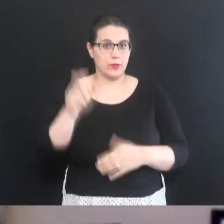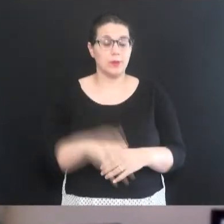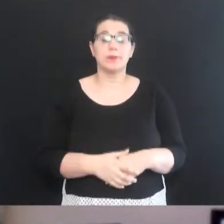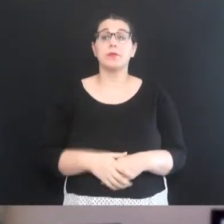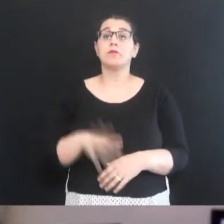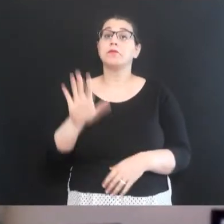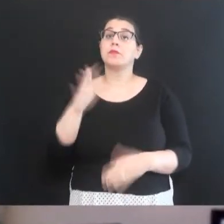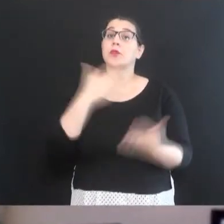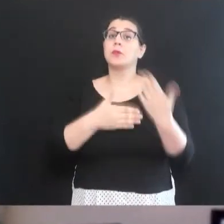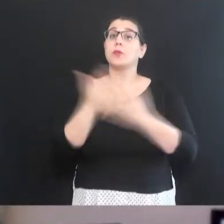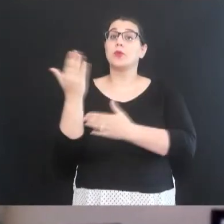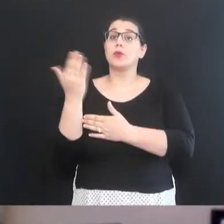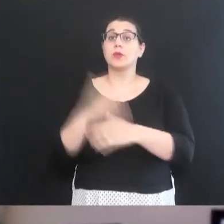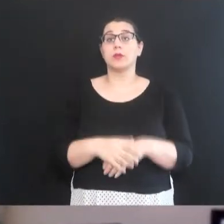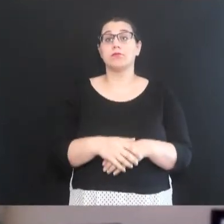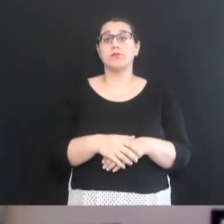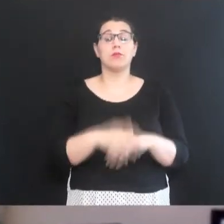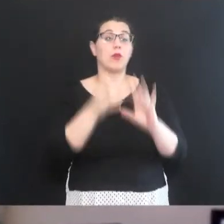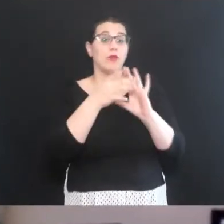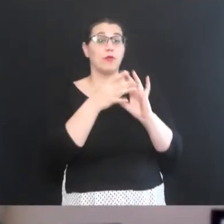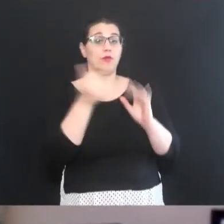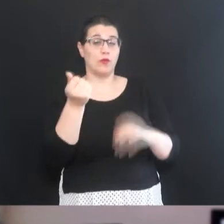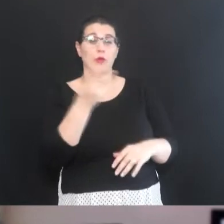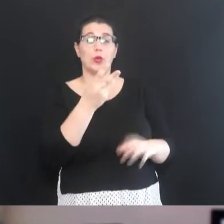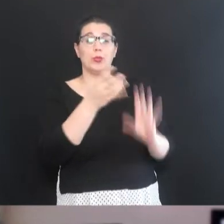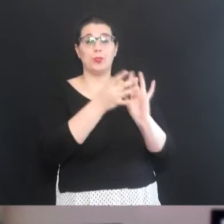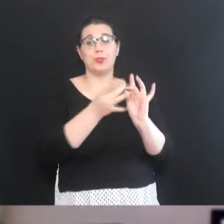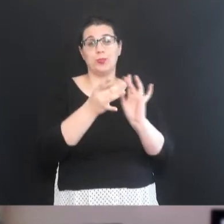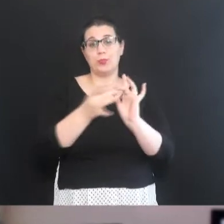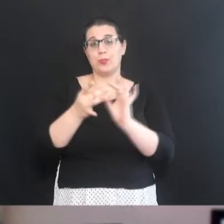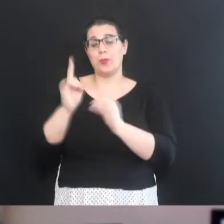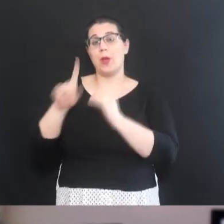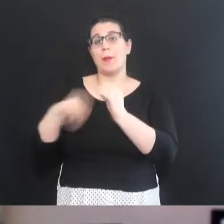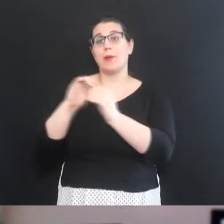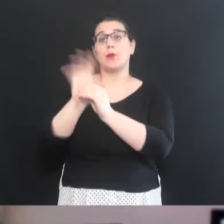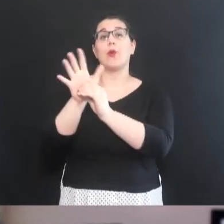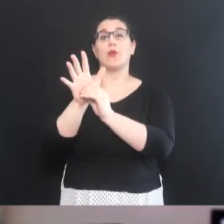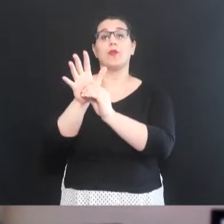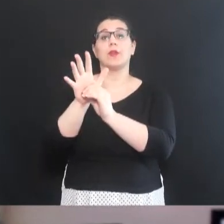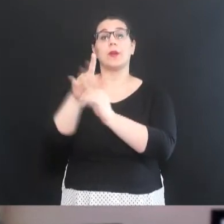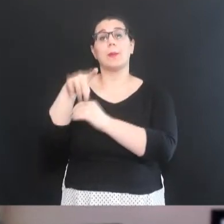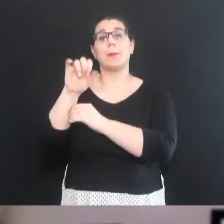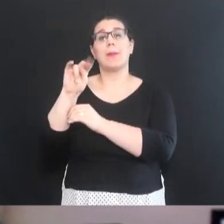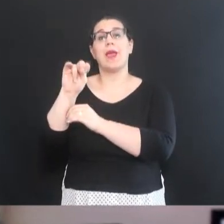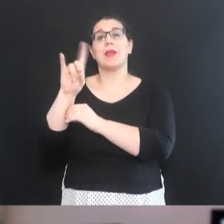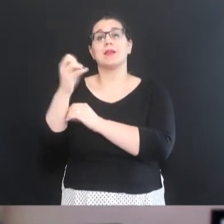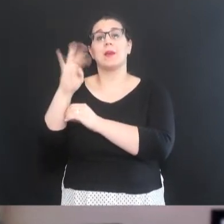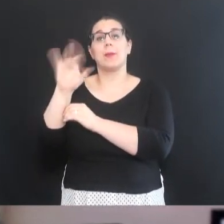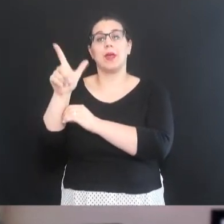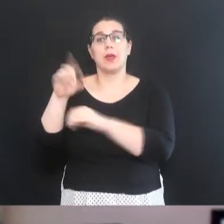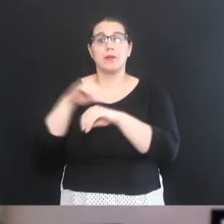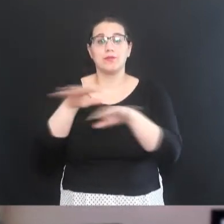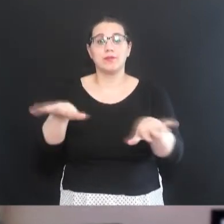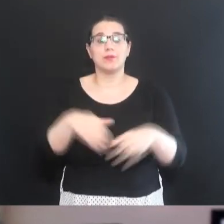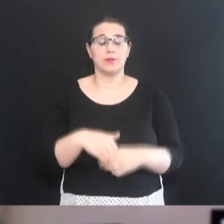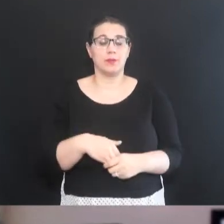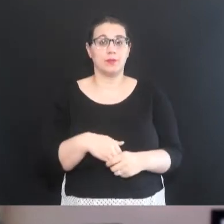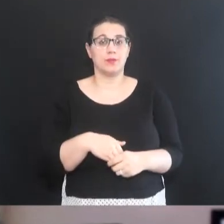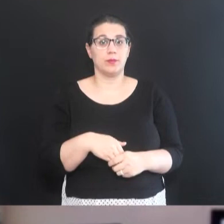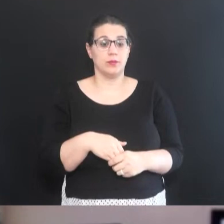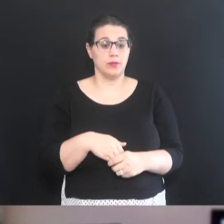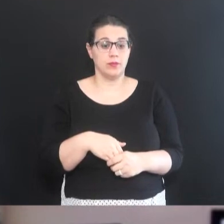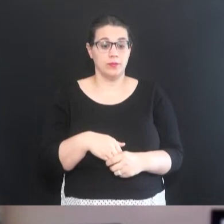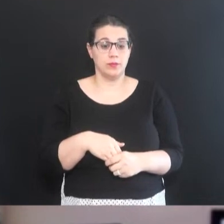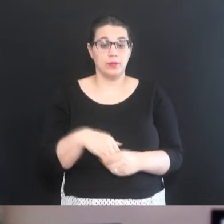current topics in the COVID-19 pandemic. Merck announced a new